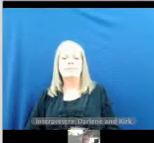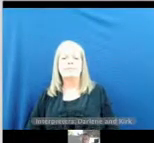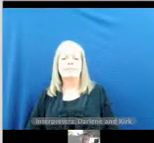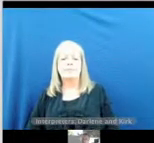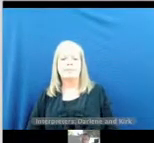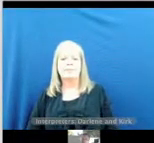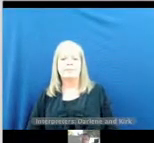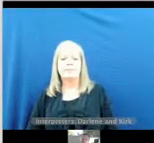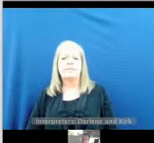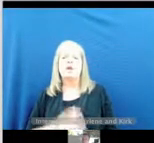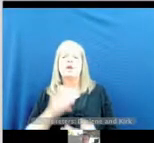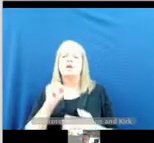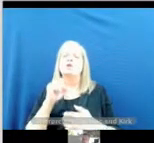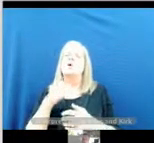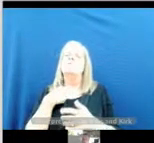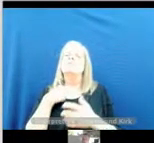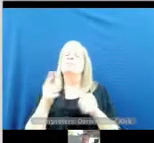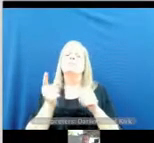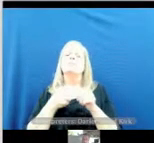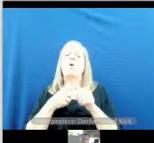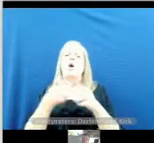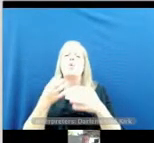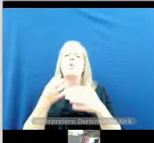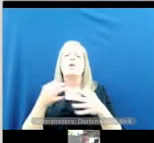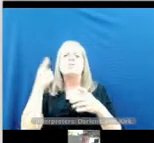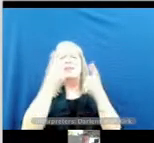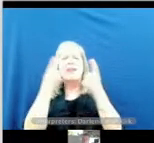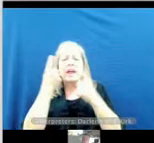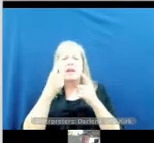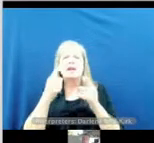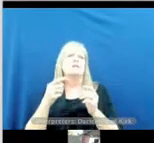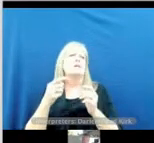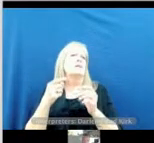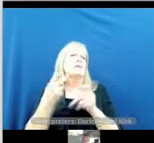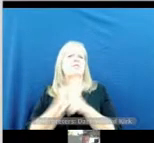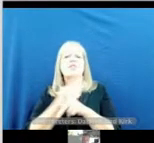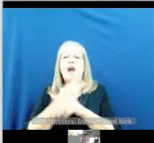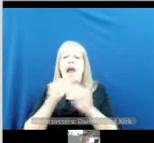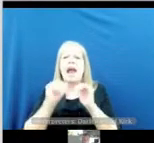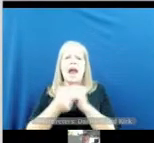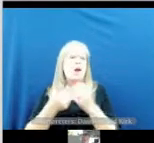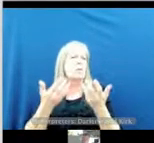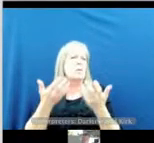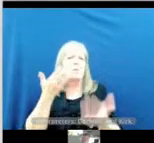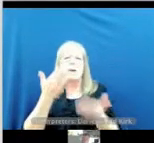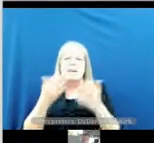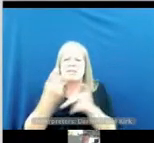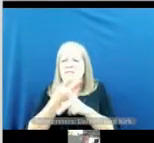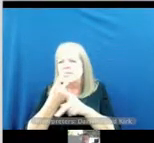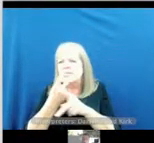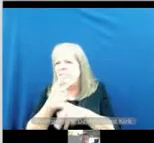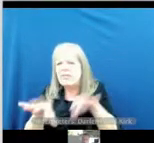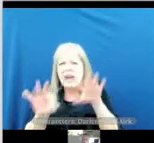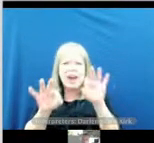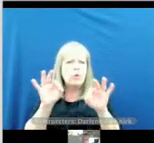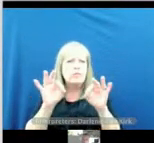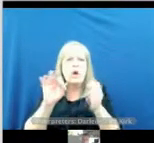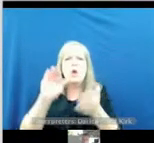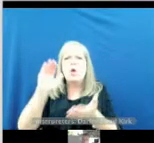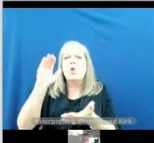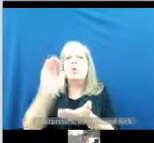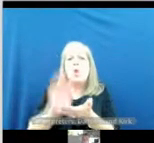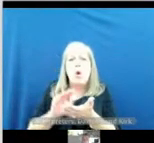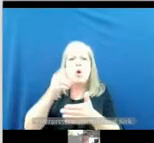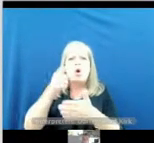So what we want to think about is using very low cost or literally no cost ways to simulate